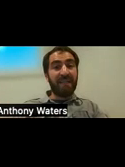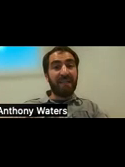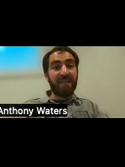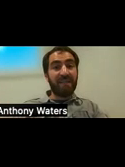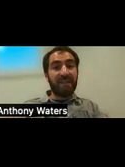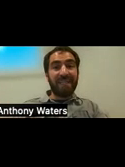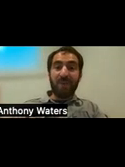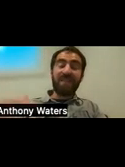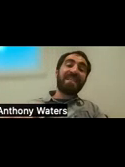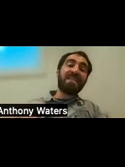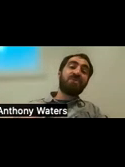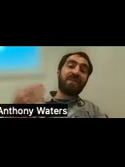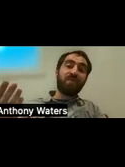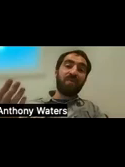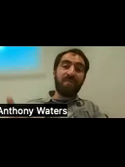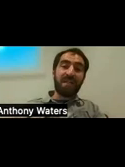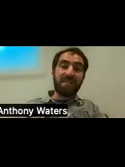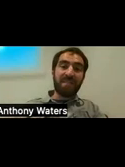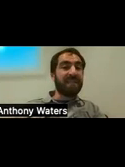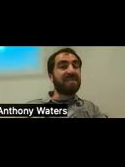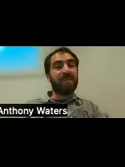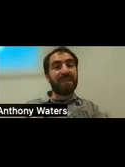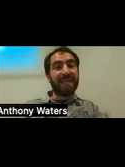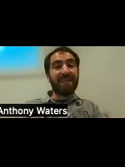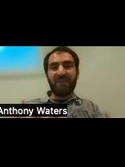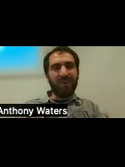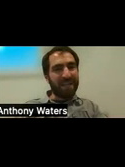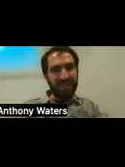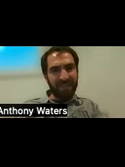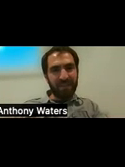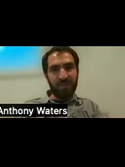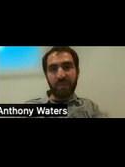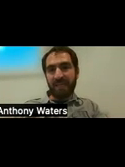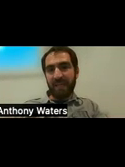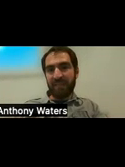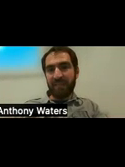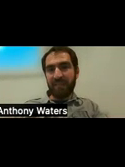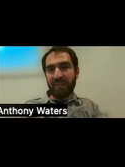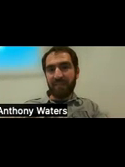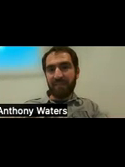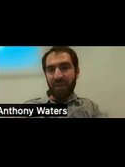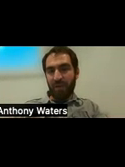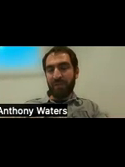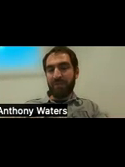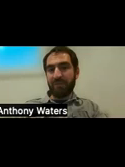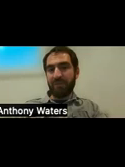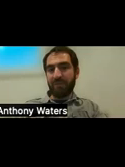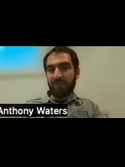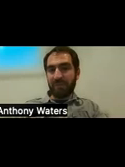suicide? Is going to lead to a different response than something like, you're not thinking of suicide, are